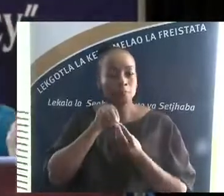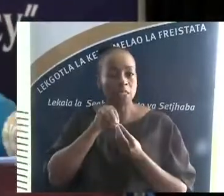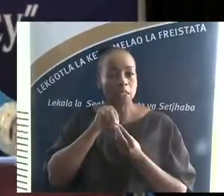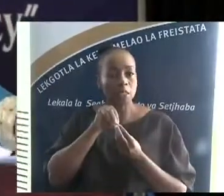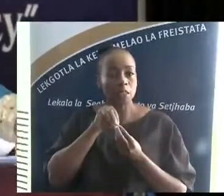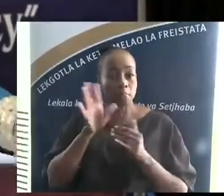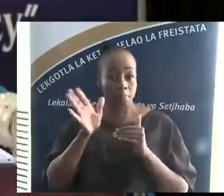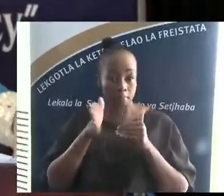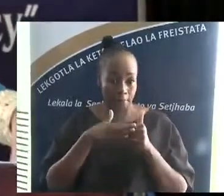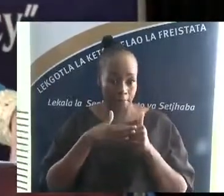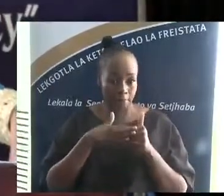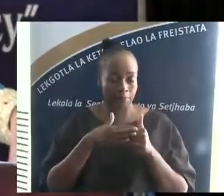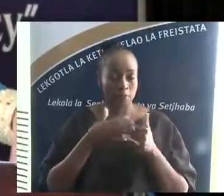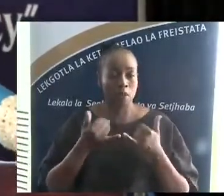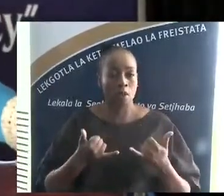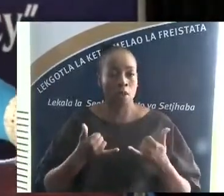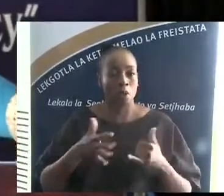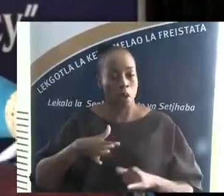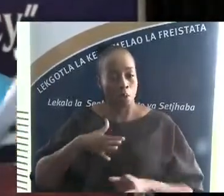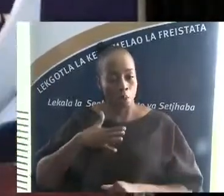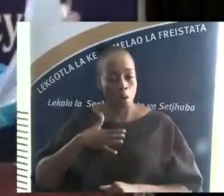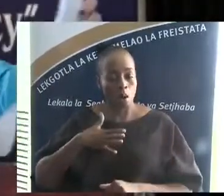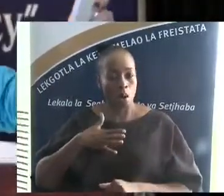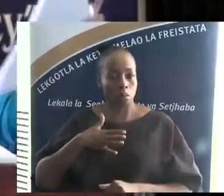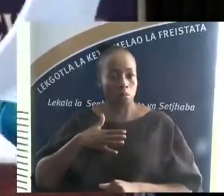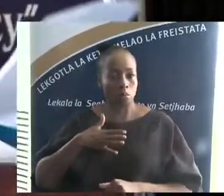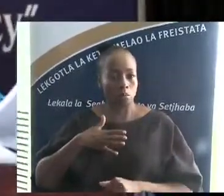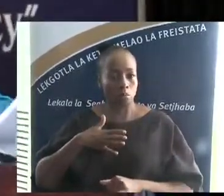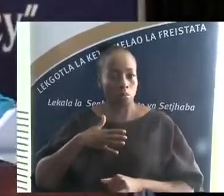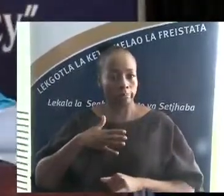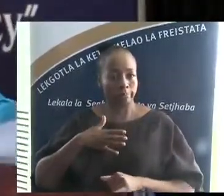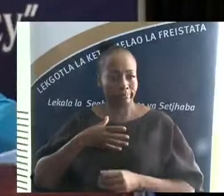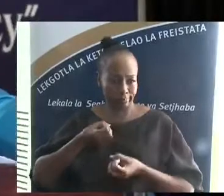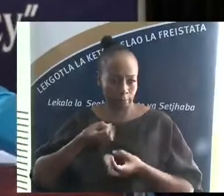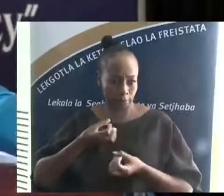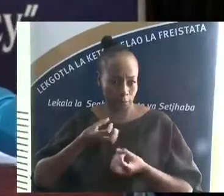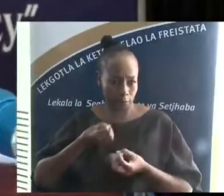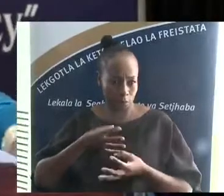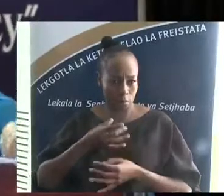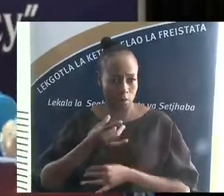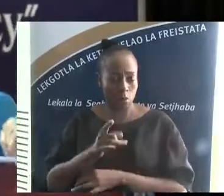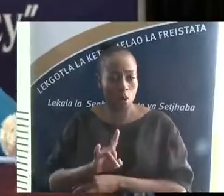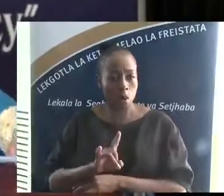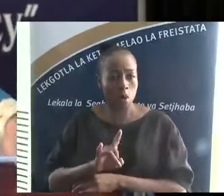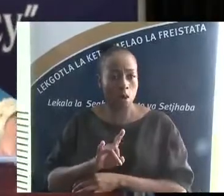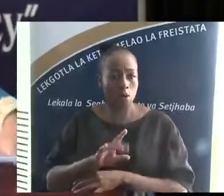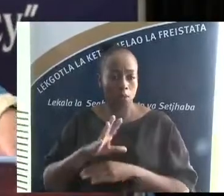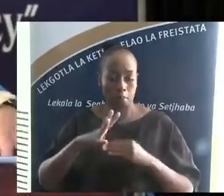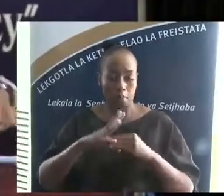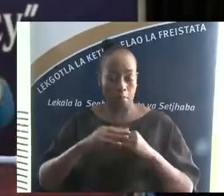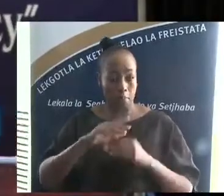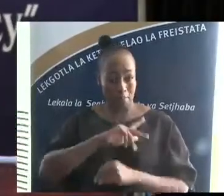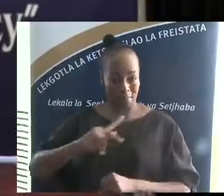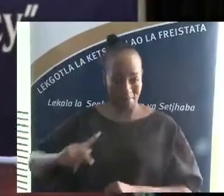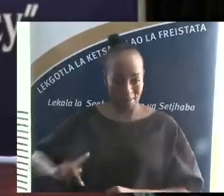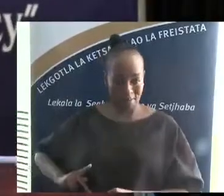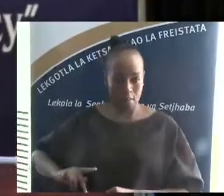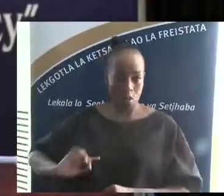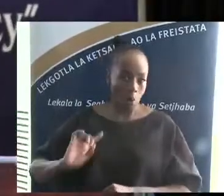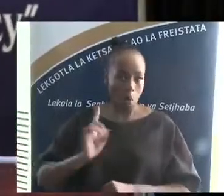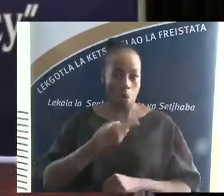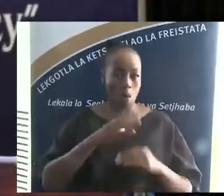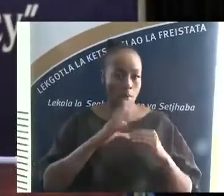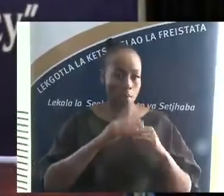Speaker, permit me to express my indebtedness to the Honourable Premier and my colleagues in the Executive Council for